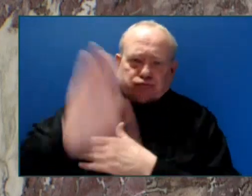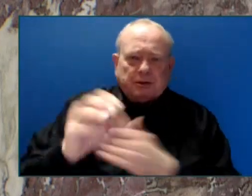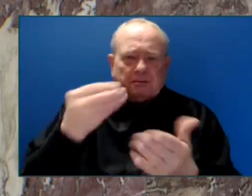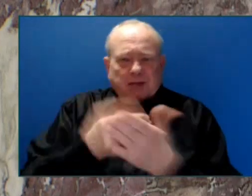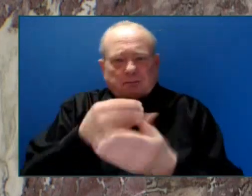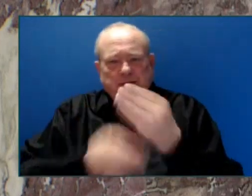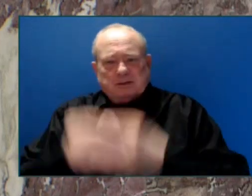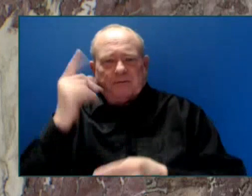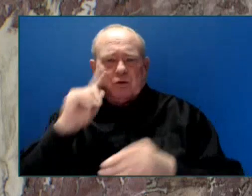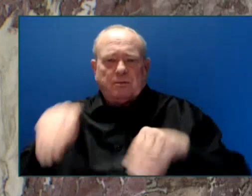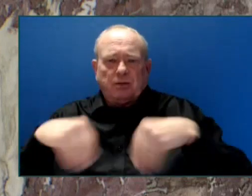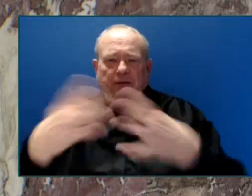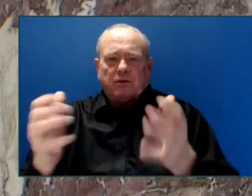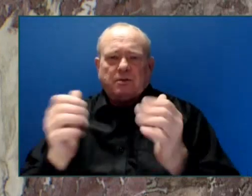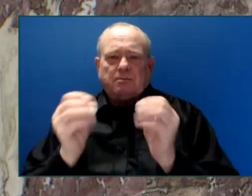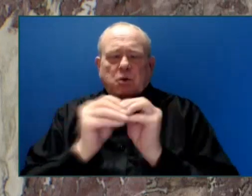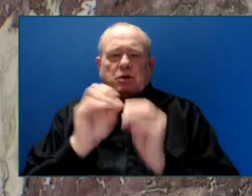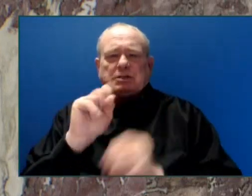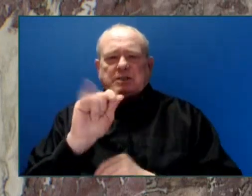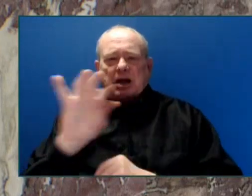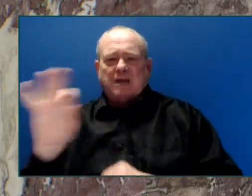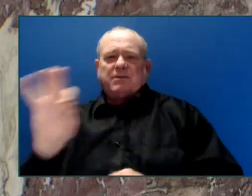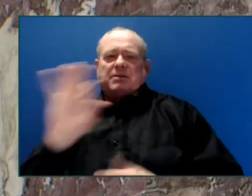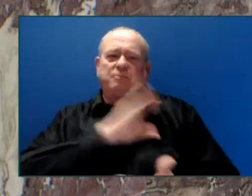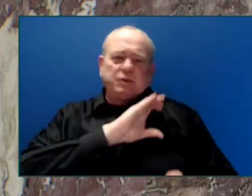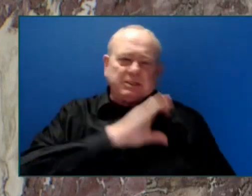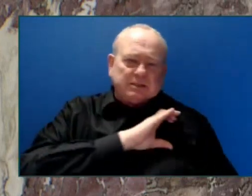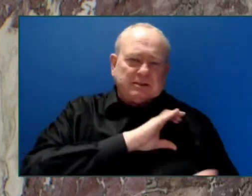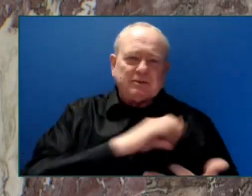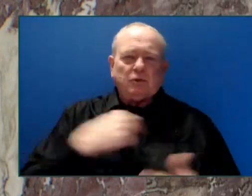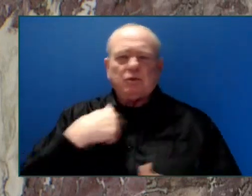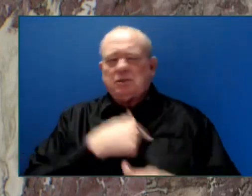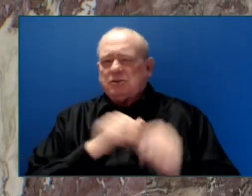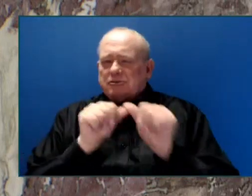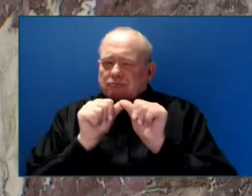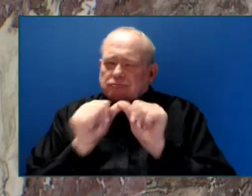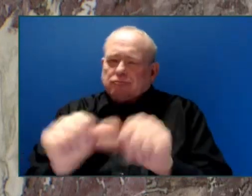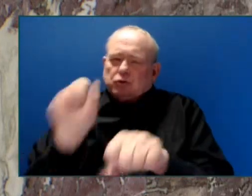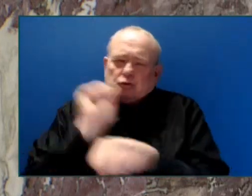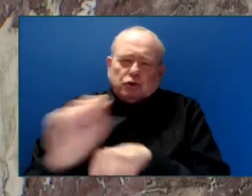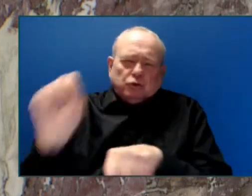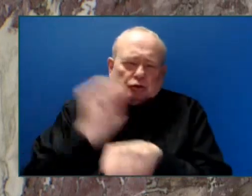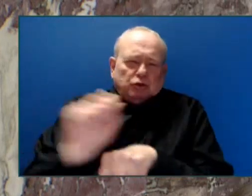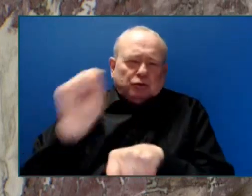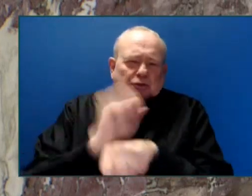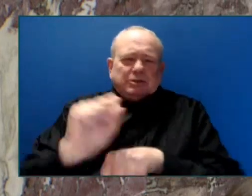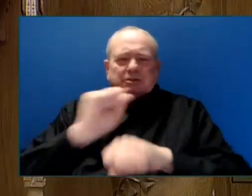and as diligently as we can, and we will continue to do that to ensure that our communities are kept safe.